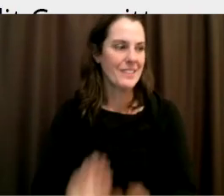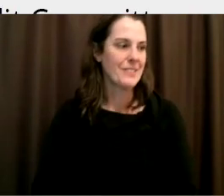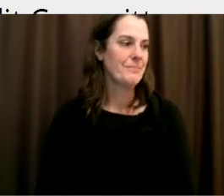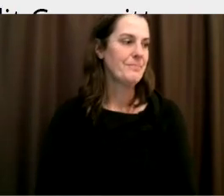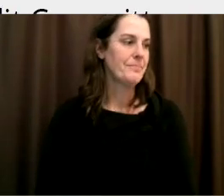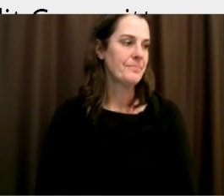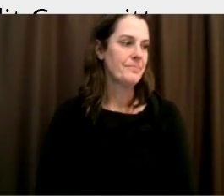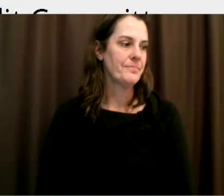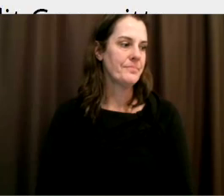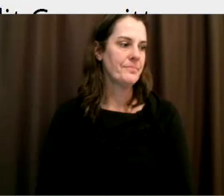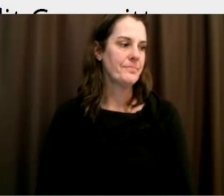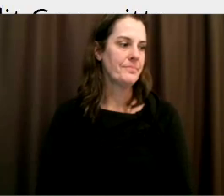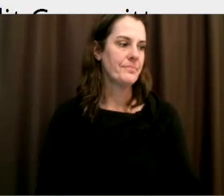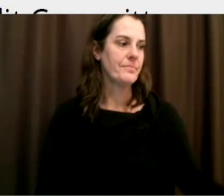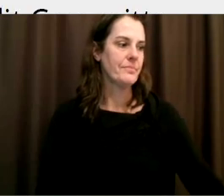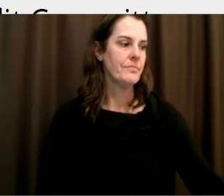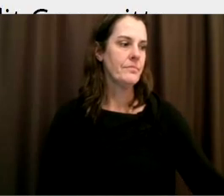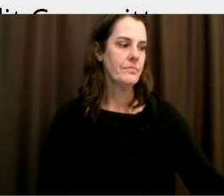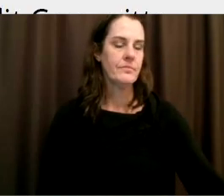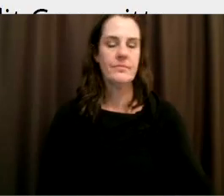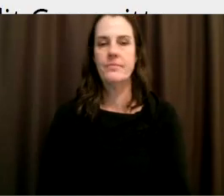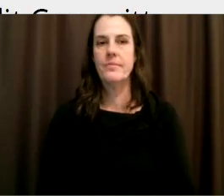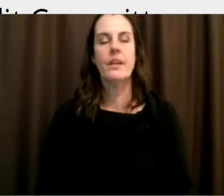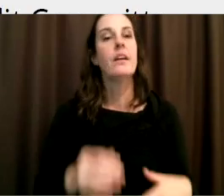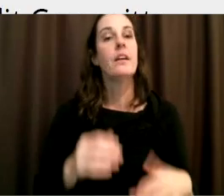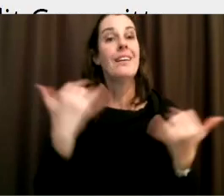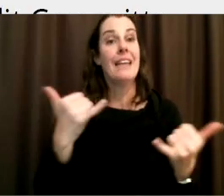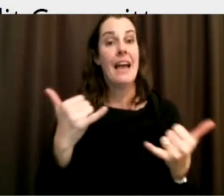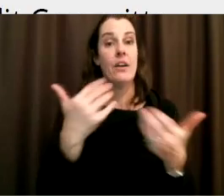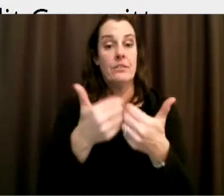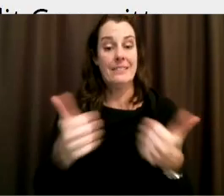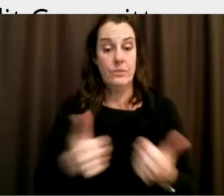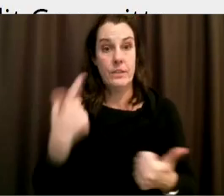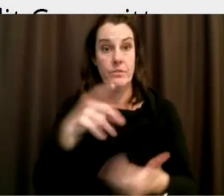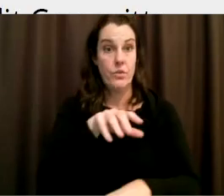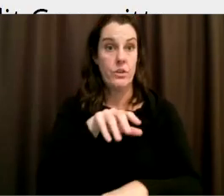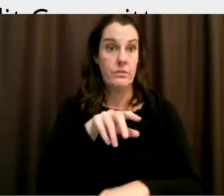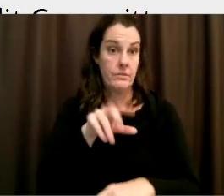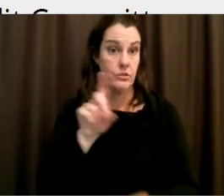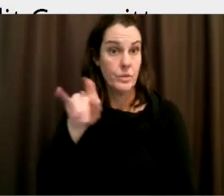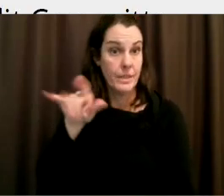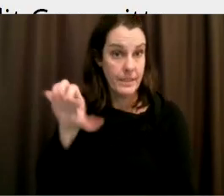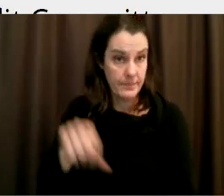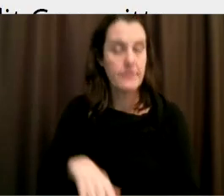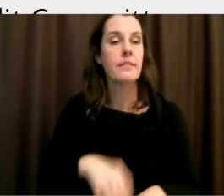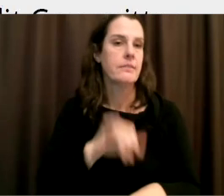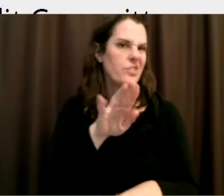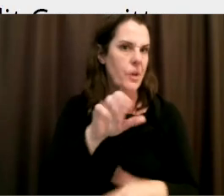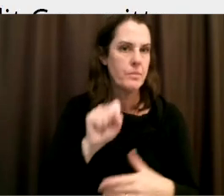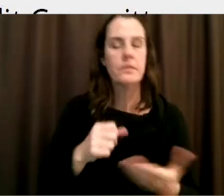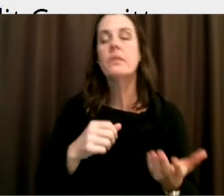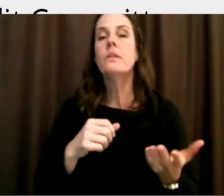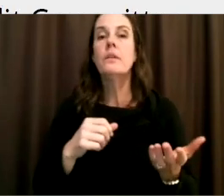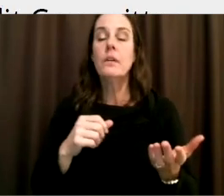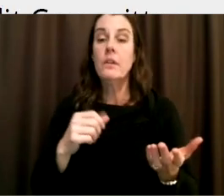So let's dive a little deeper into segregation of duties. So what you want to try to do, and again, this is in an